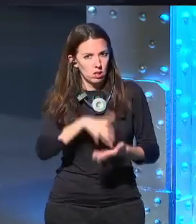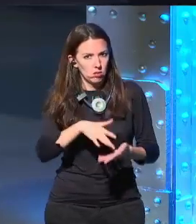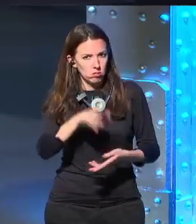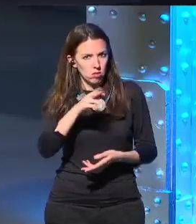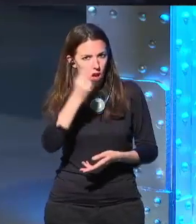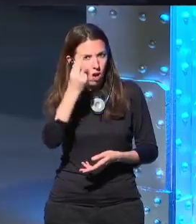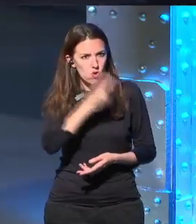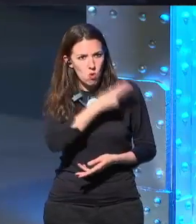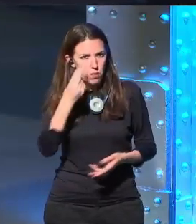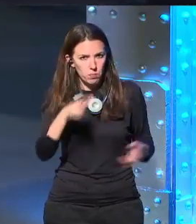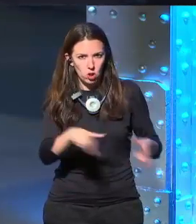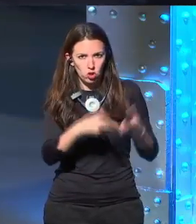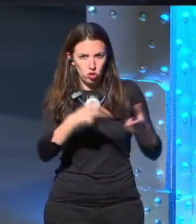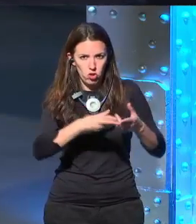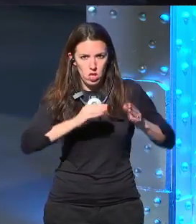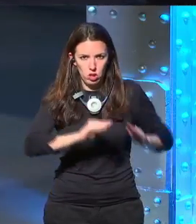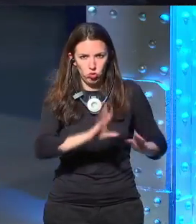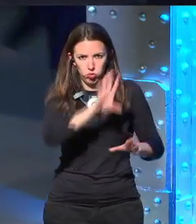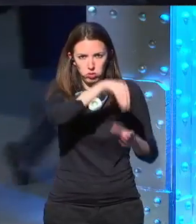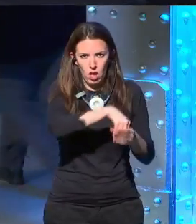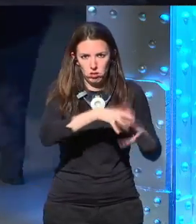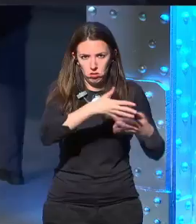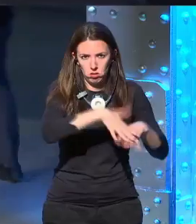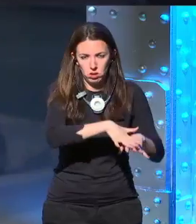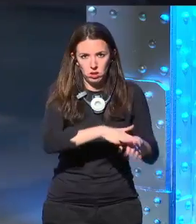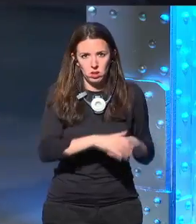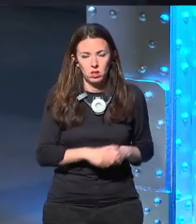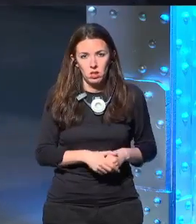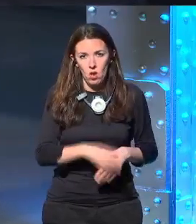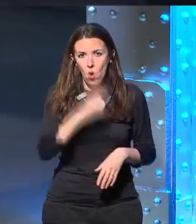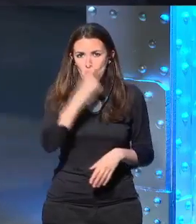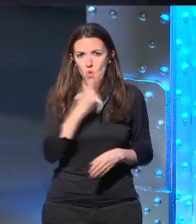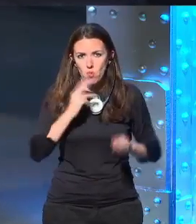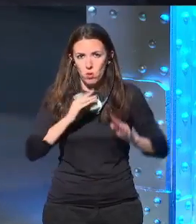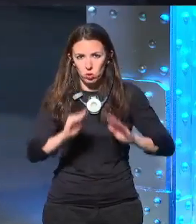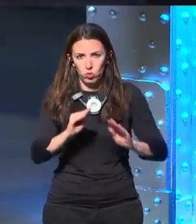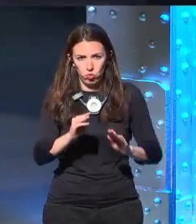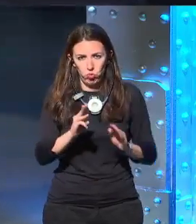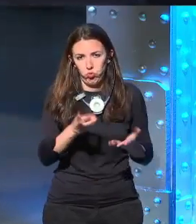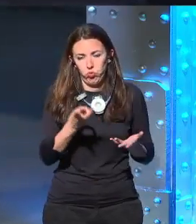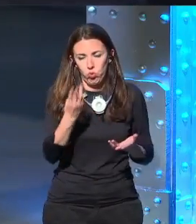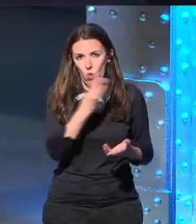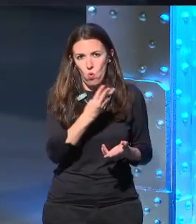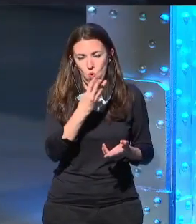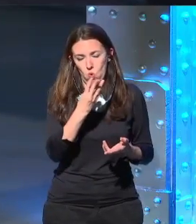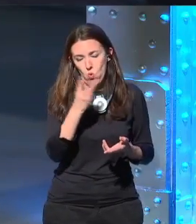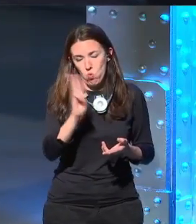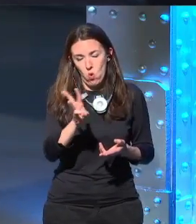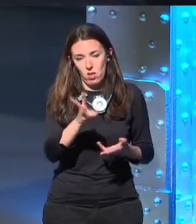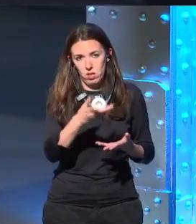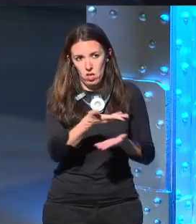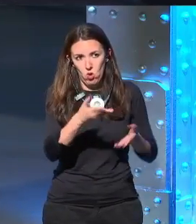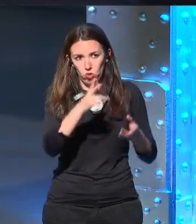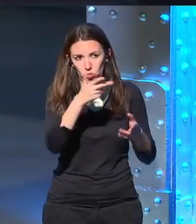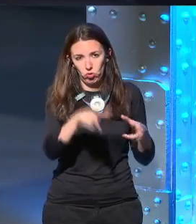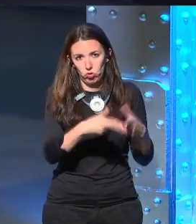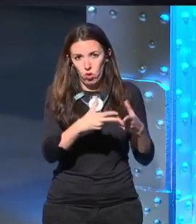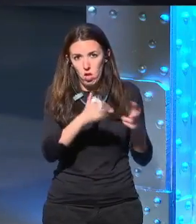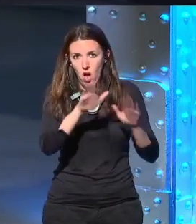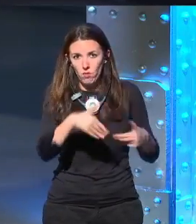North American, and he's fully committed with his society. And this commitment that Walter has had with his